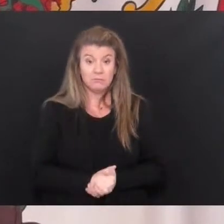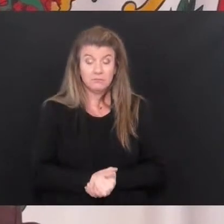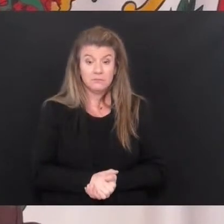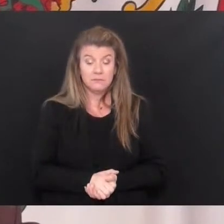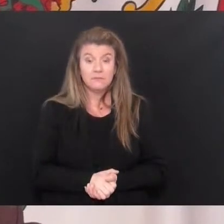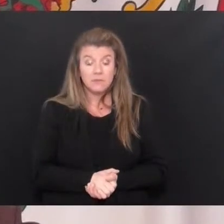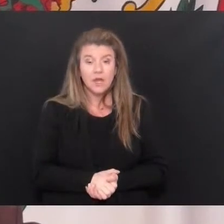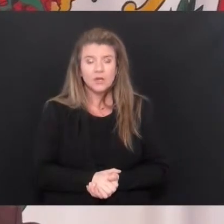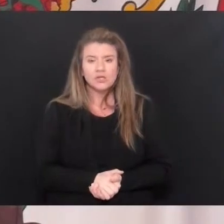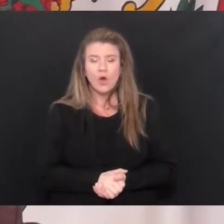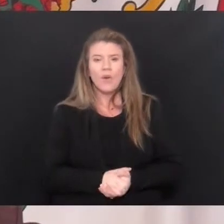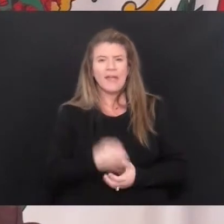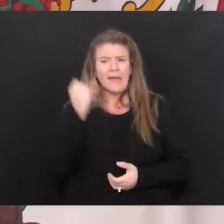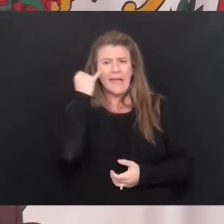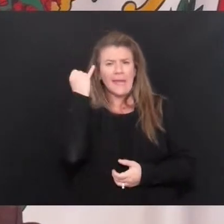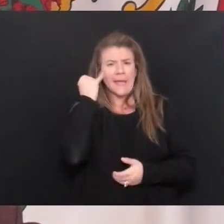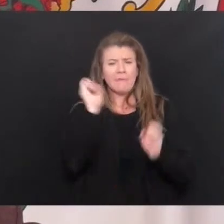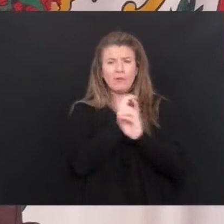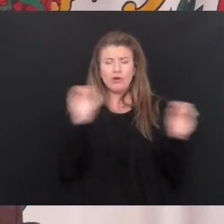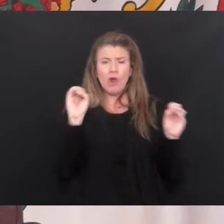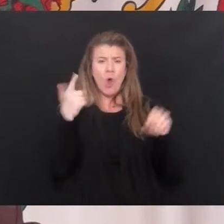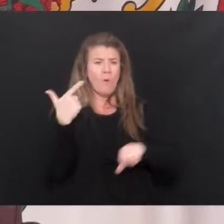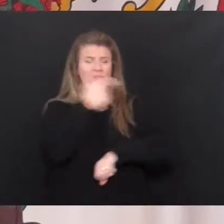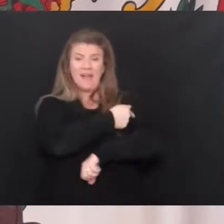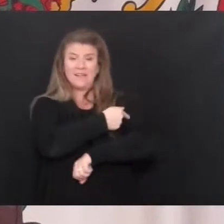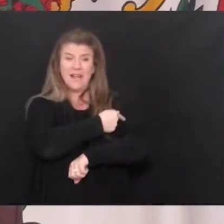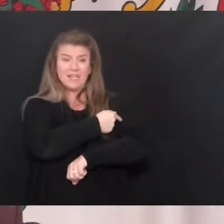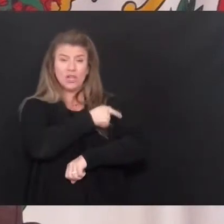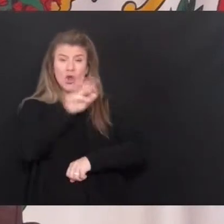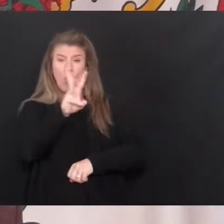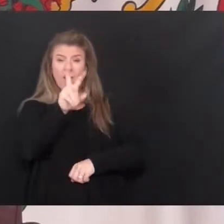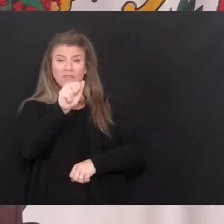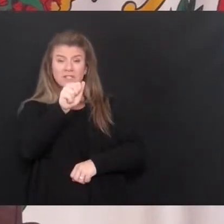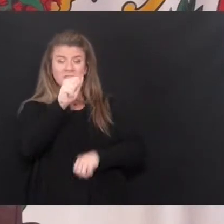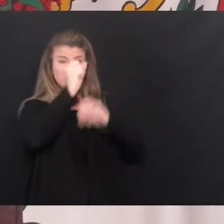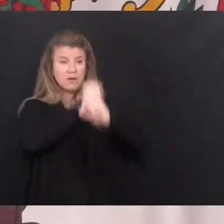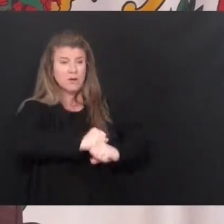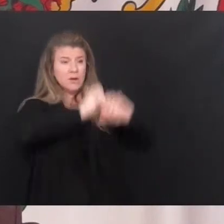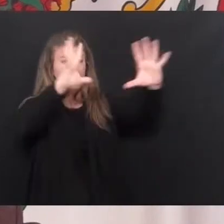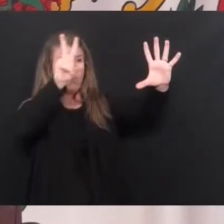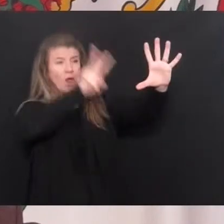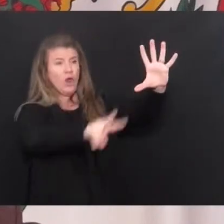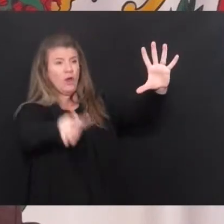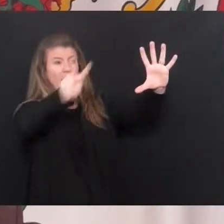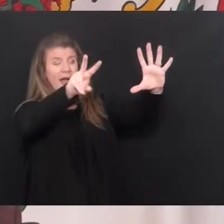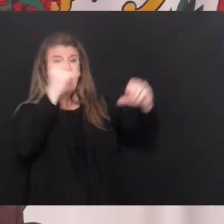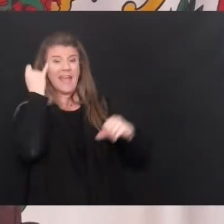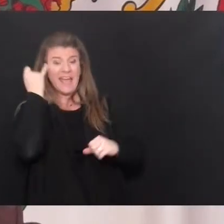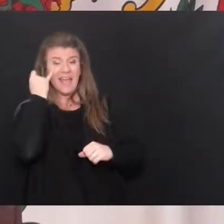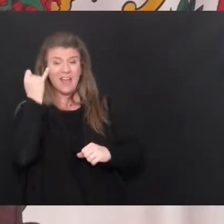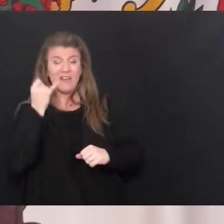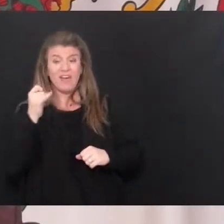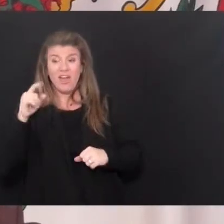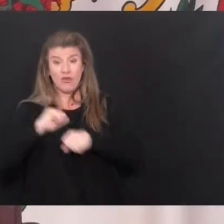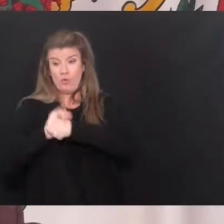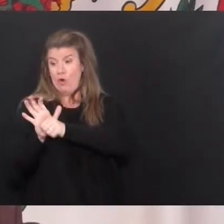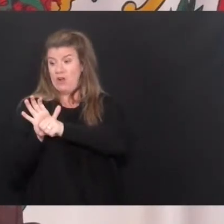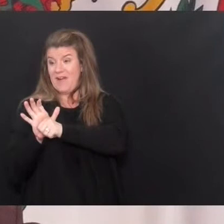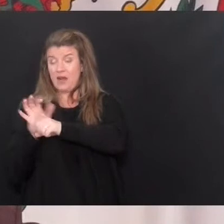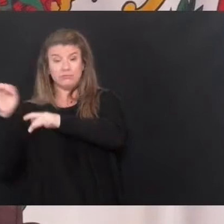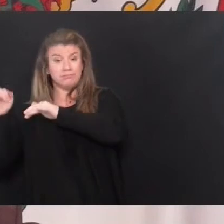West Virginia look like? What would West Virginia look like if this were running through our streets like